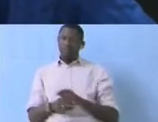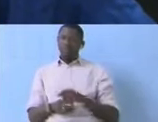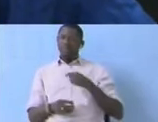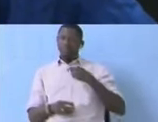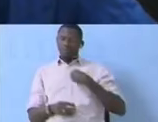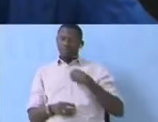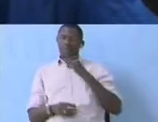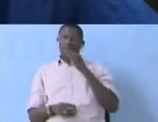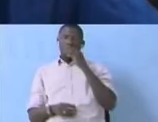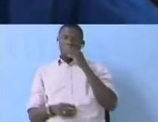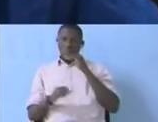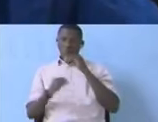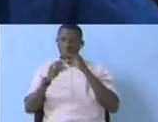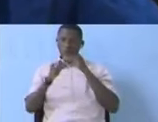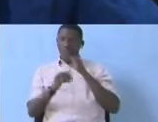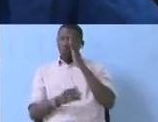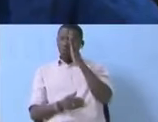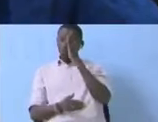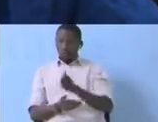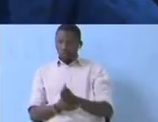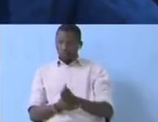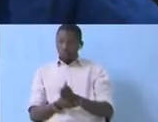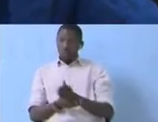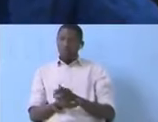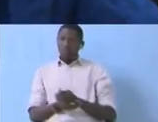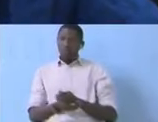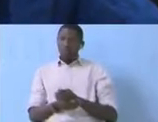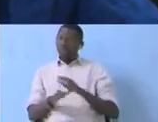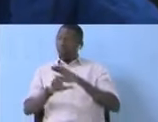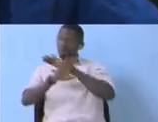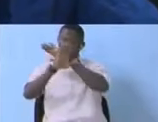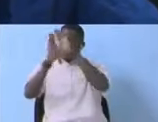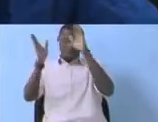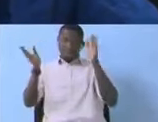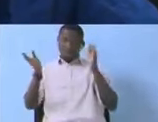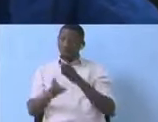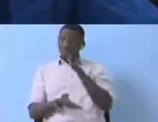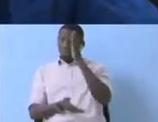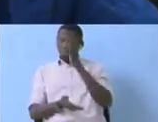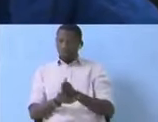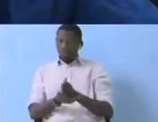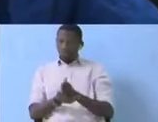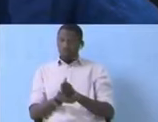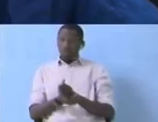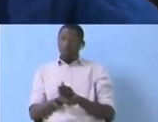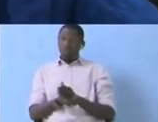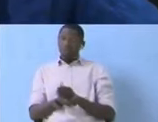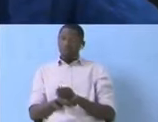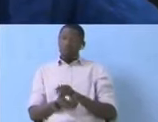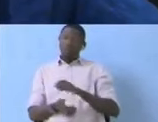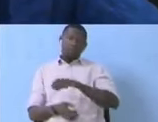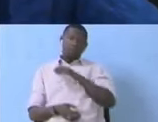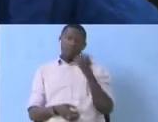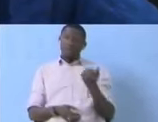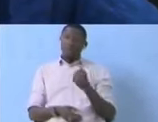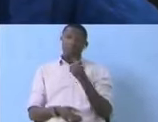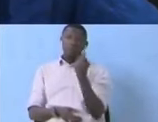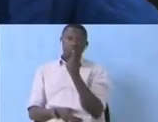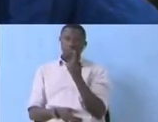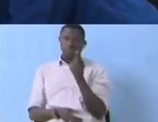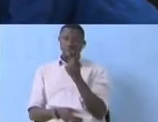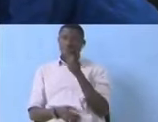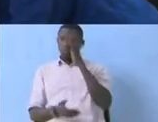the truth. Ude Tonya Lefola. Be Tonya Fola. The whole truth. Tonya Dama. Tonya Dama. And nothing but the truth. Ute Femfola Memanke